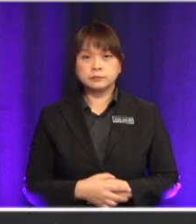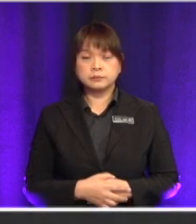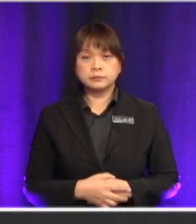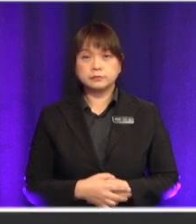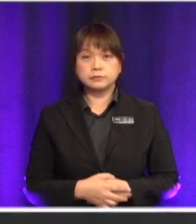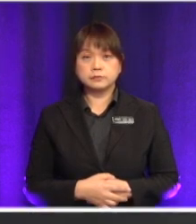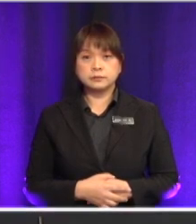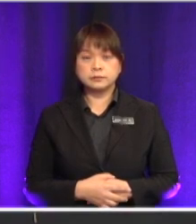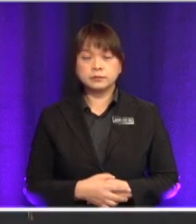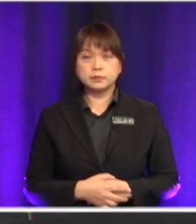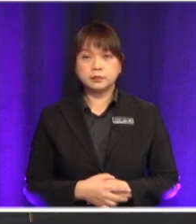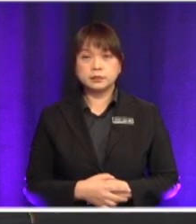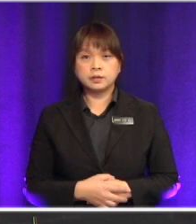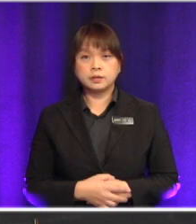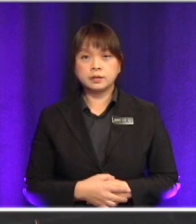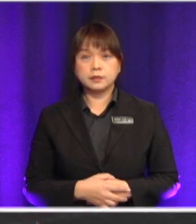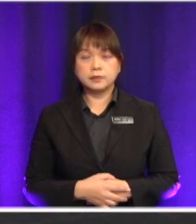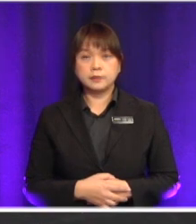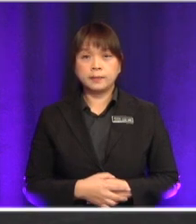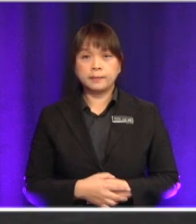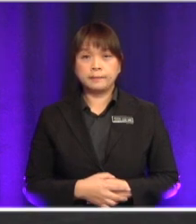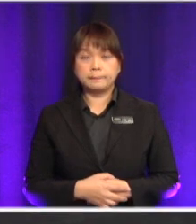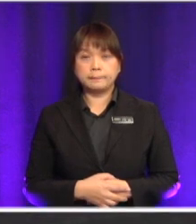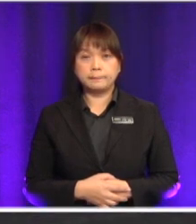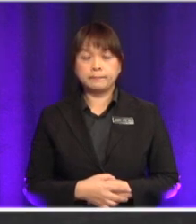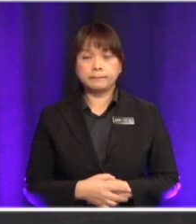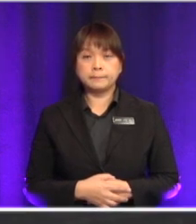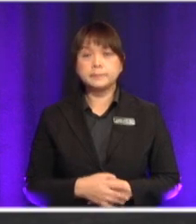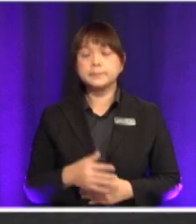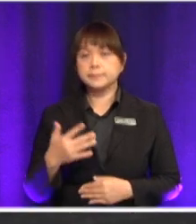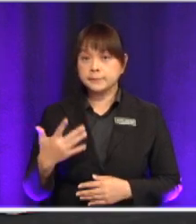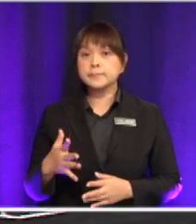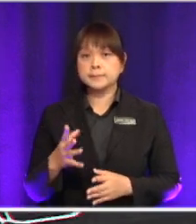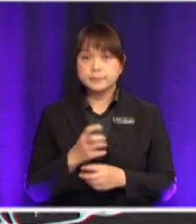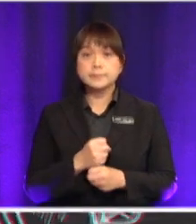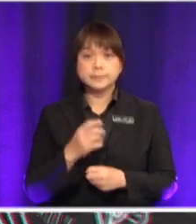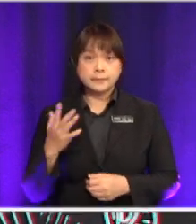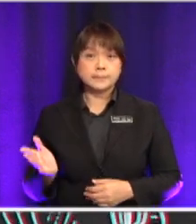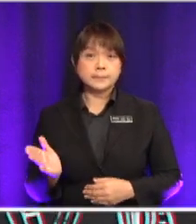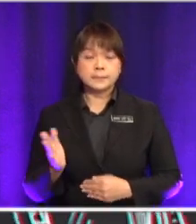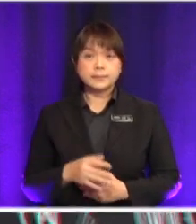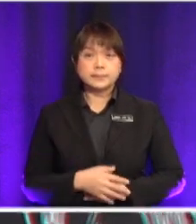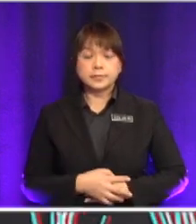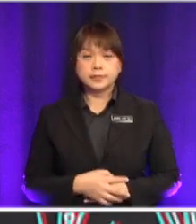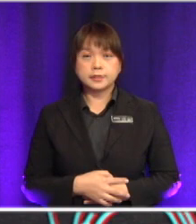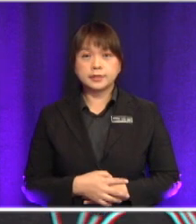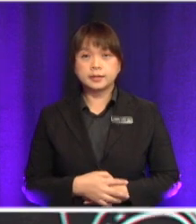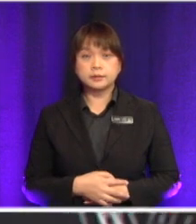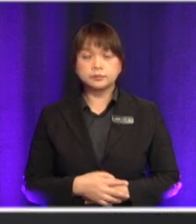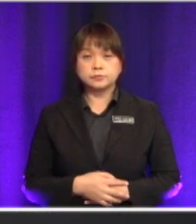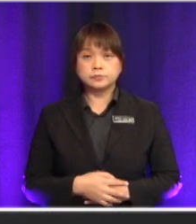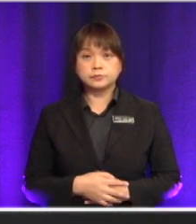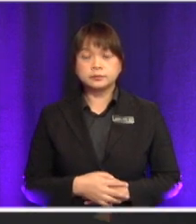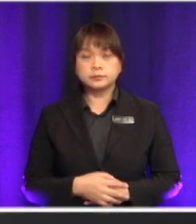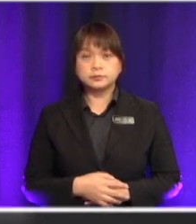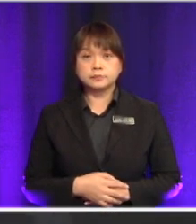one? There was sat nav somewhere there. Yes, a sat nav. You got it. That's Okay. quite not an easy word. Oh, a Teacher,